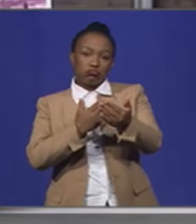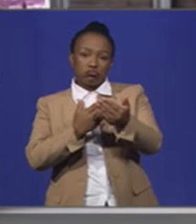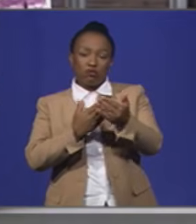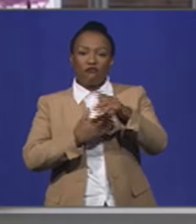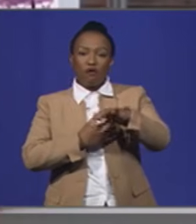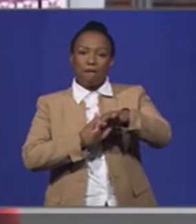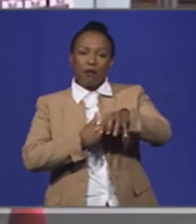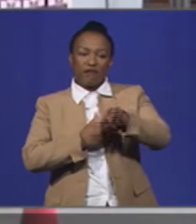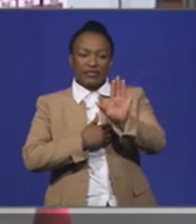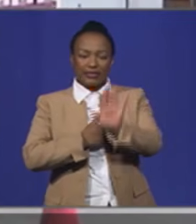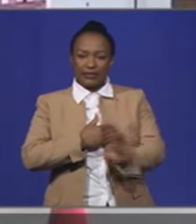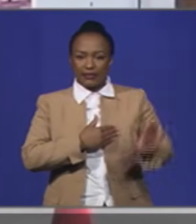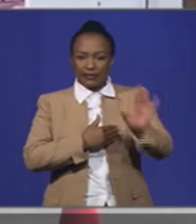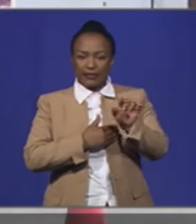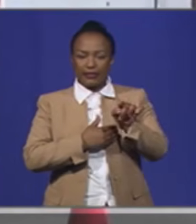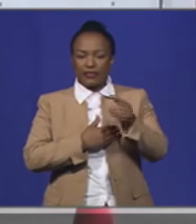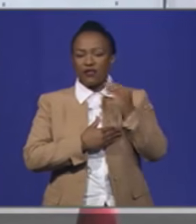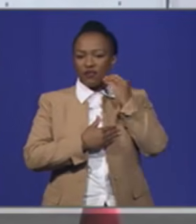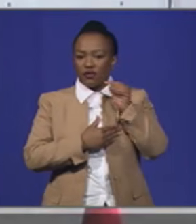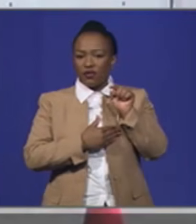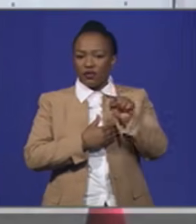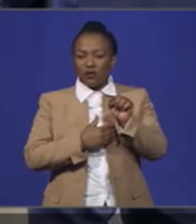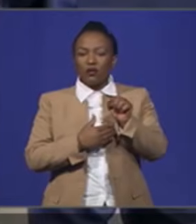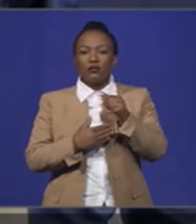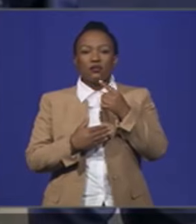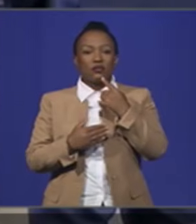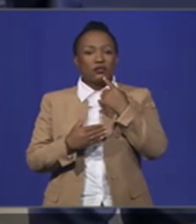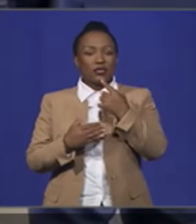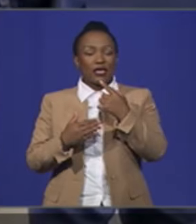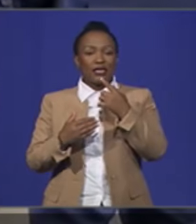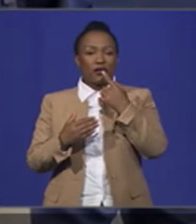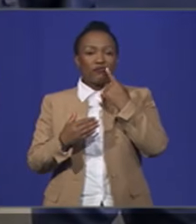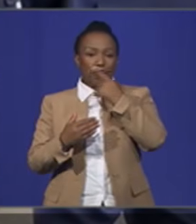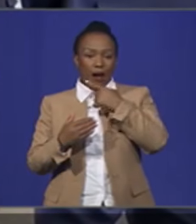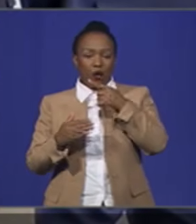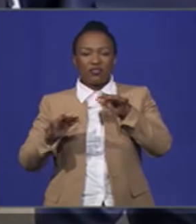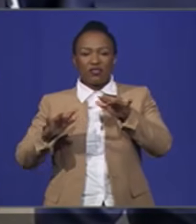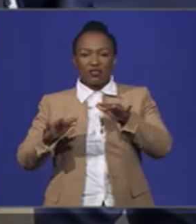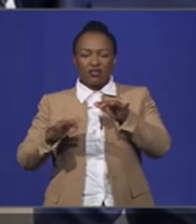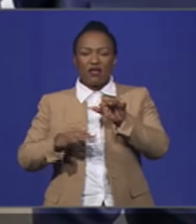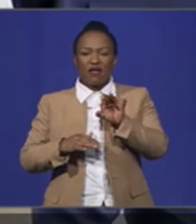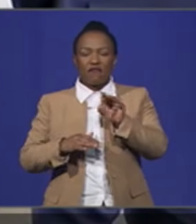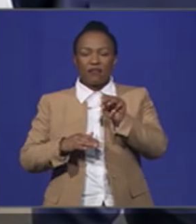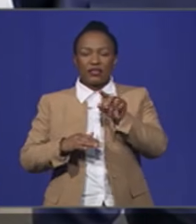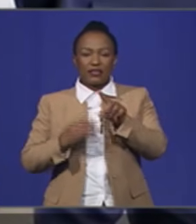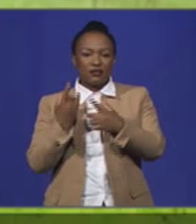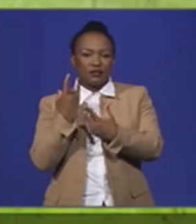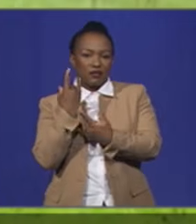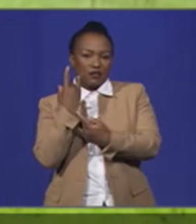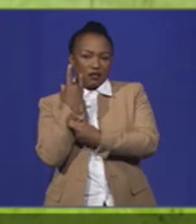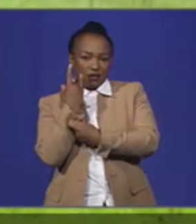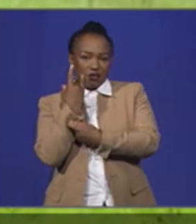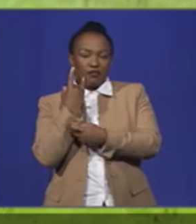province. Khabagare Steenhuisen a re moento wa molomo le tlhakwana o tlile go tsamaela go diranta di le dimilione di le